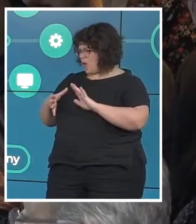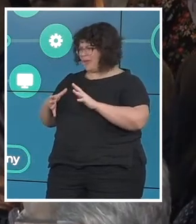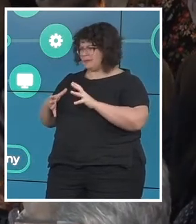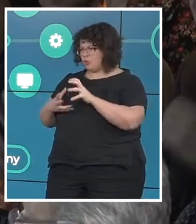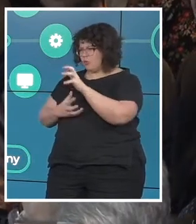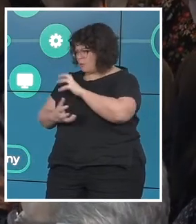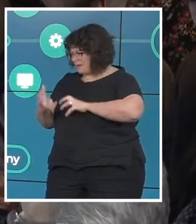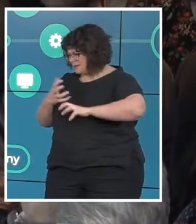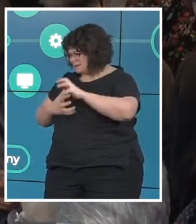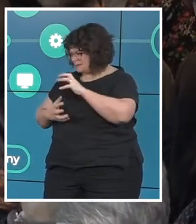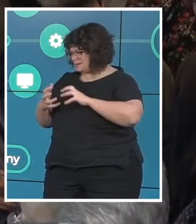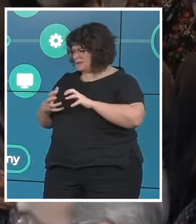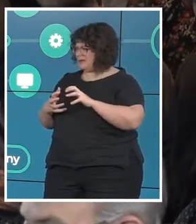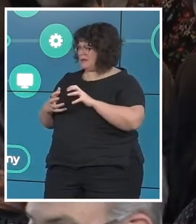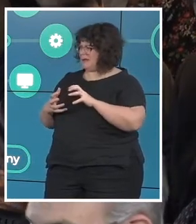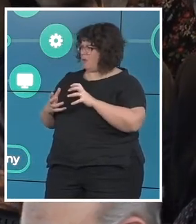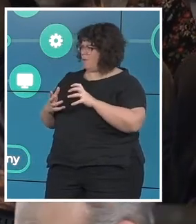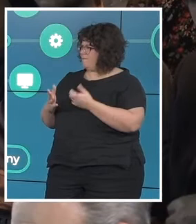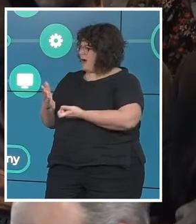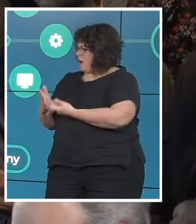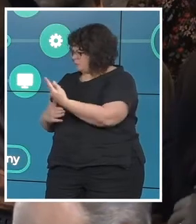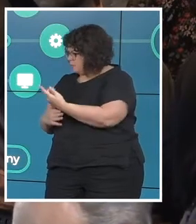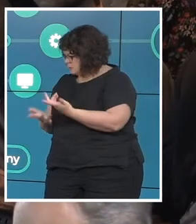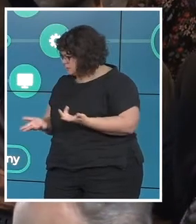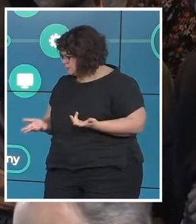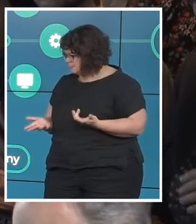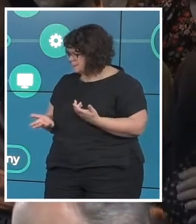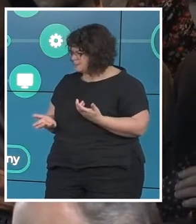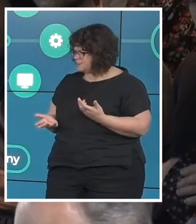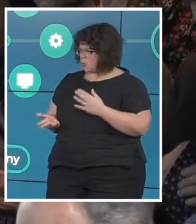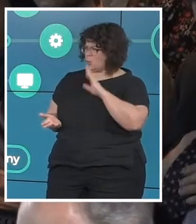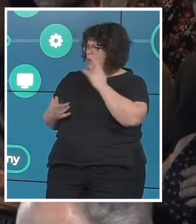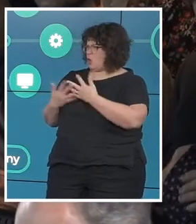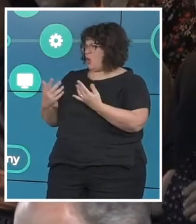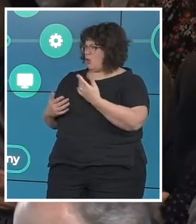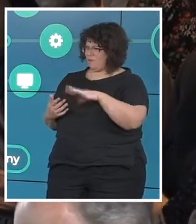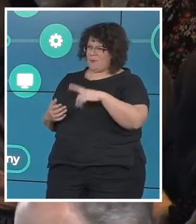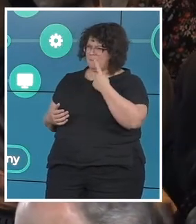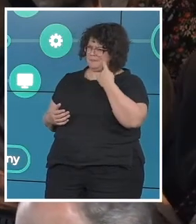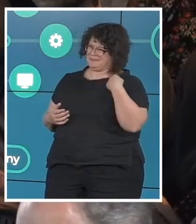session, that kind of talked and tackled a lot about this. But it kind of gets down to that whole thing.